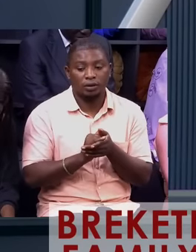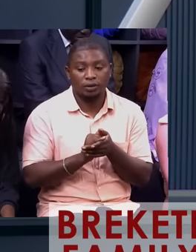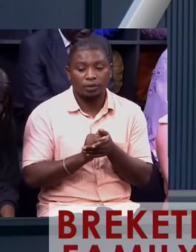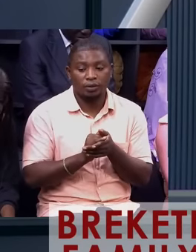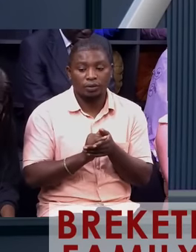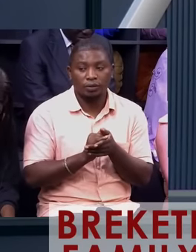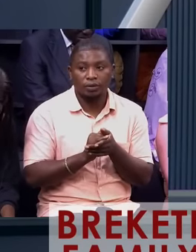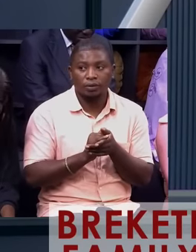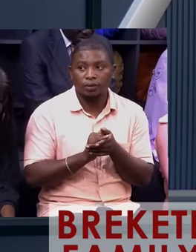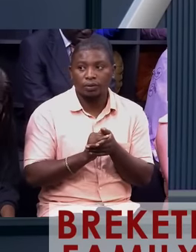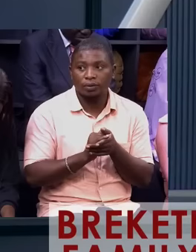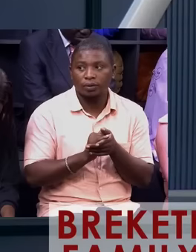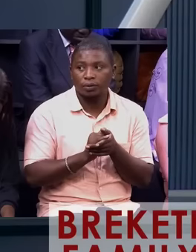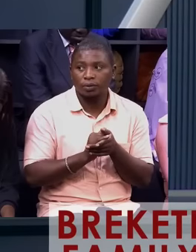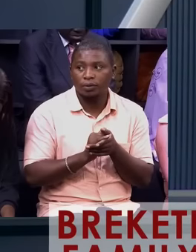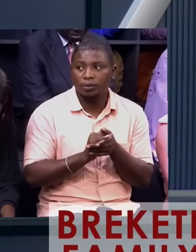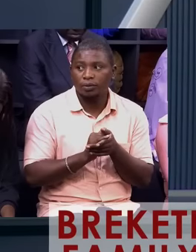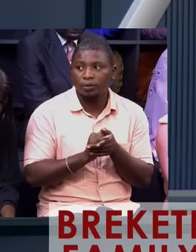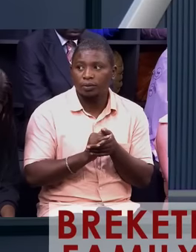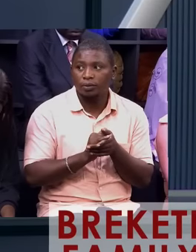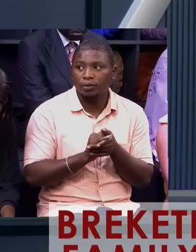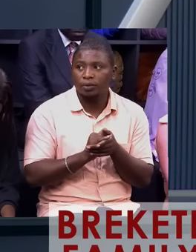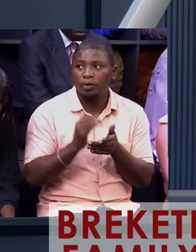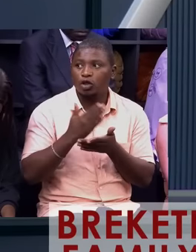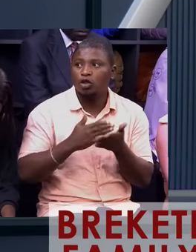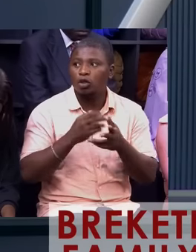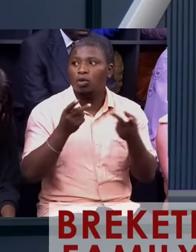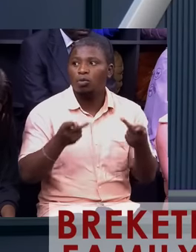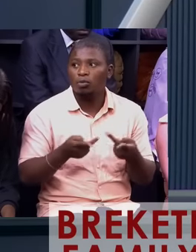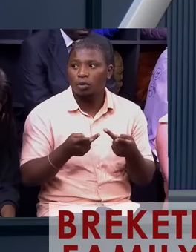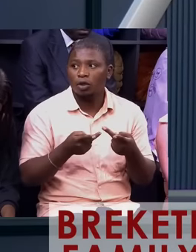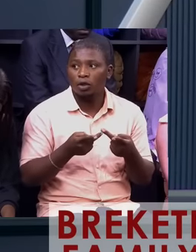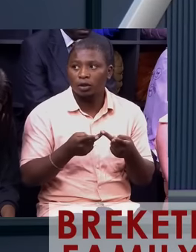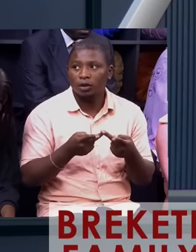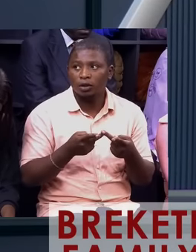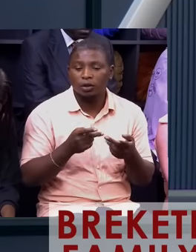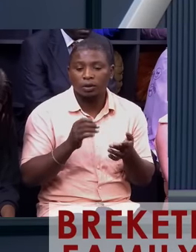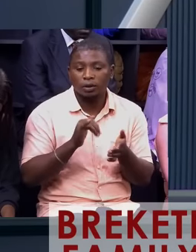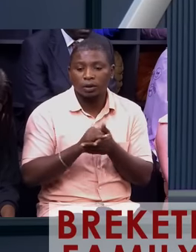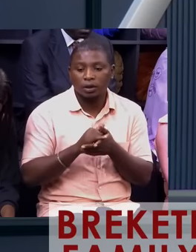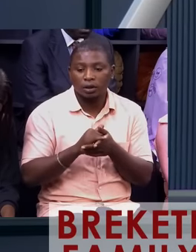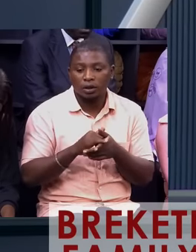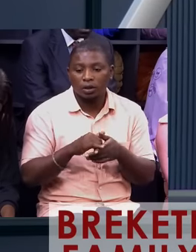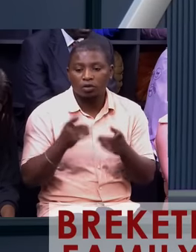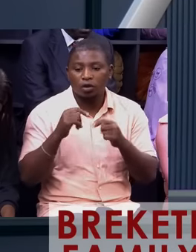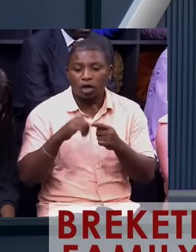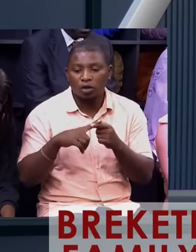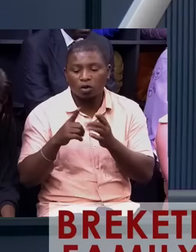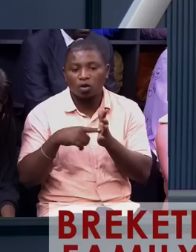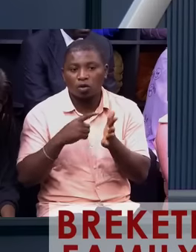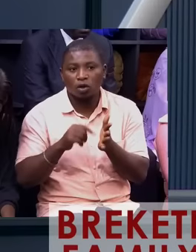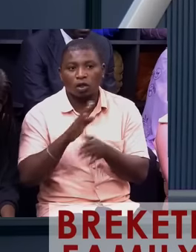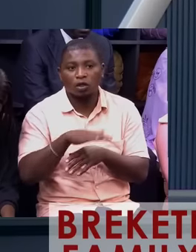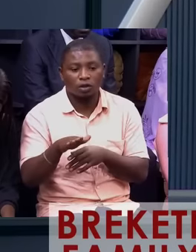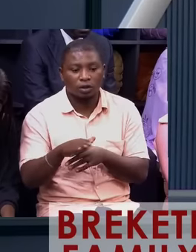true you not be like that anymore and some to C